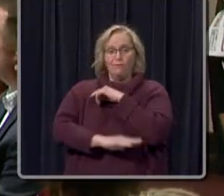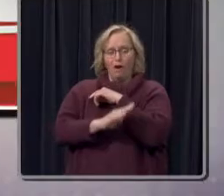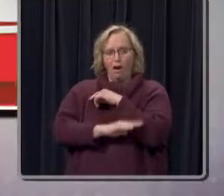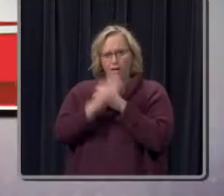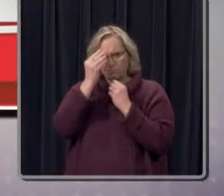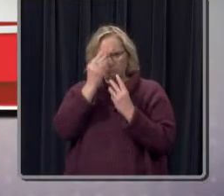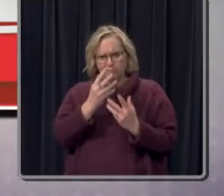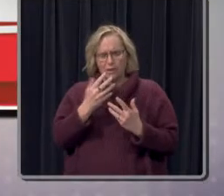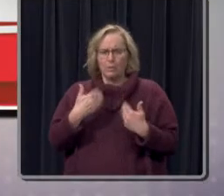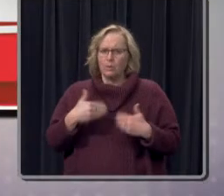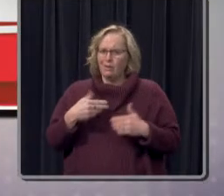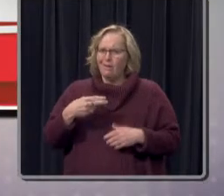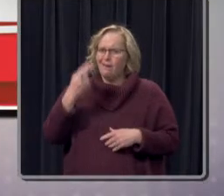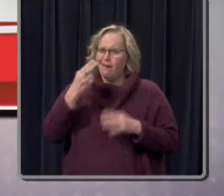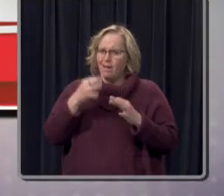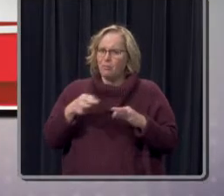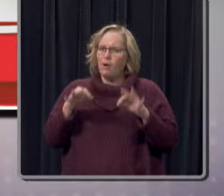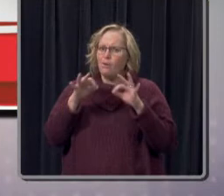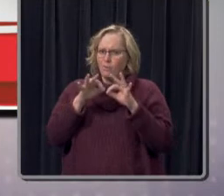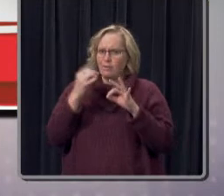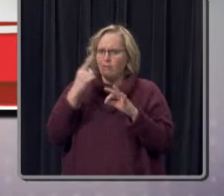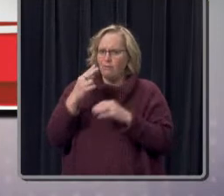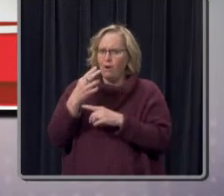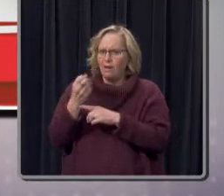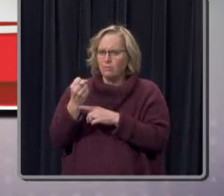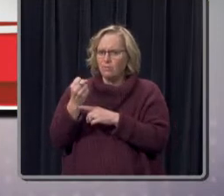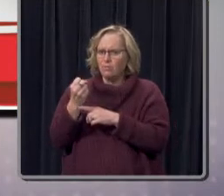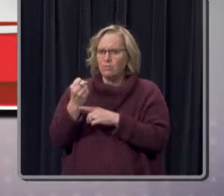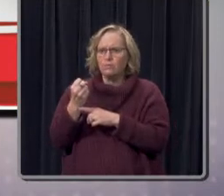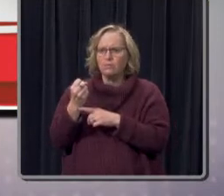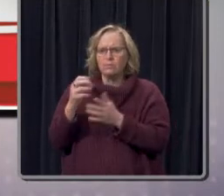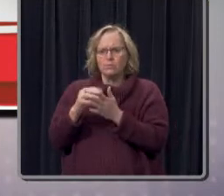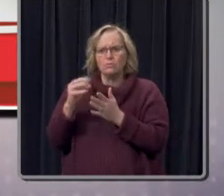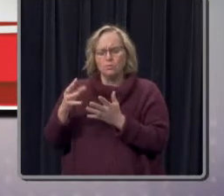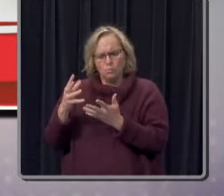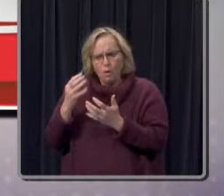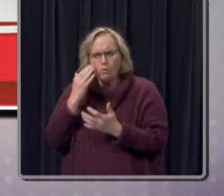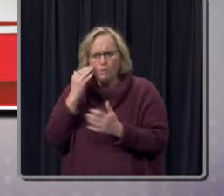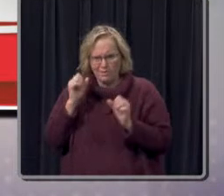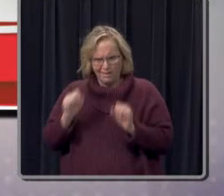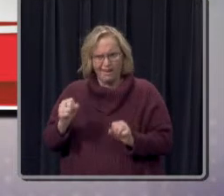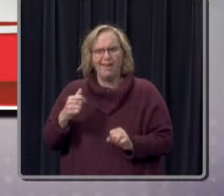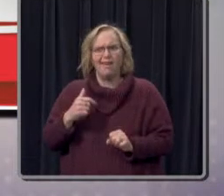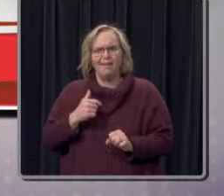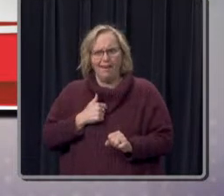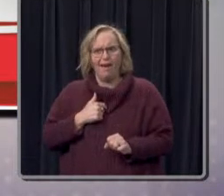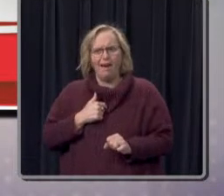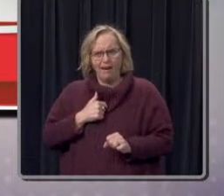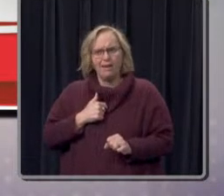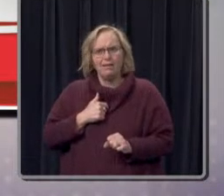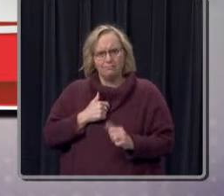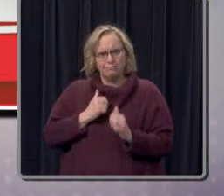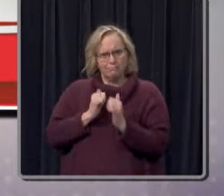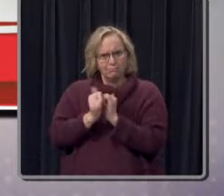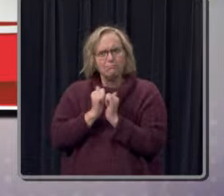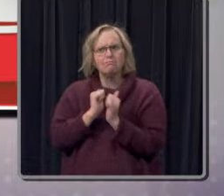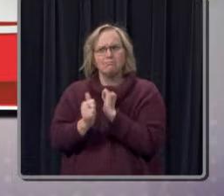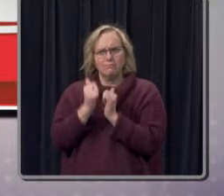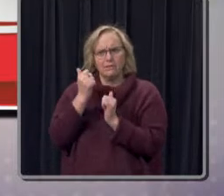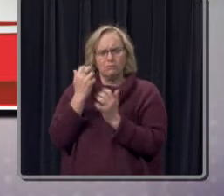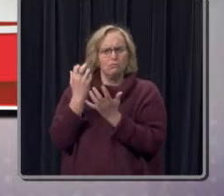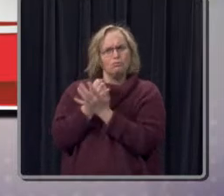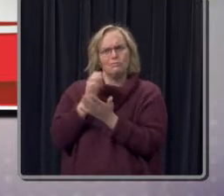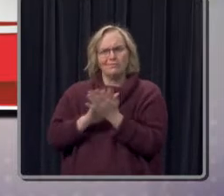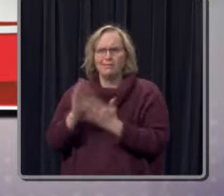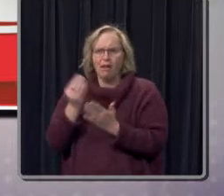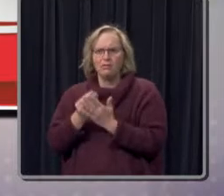high priority for our high schoolers. Like, they want to know, you know, are they going to be able to be competitive for some scholarship